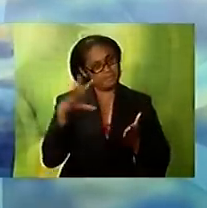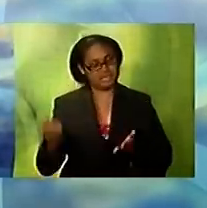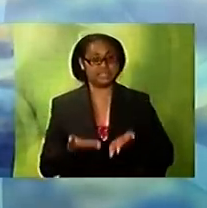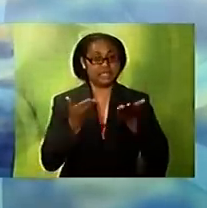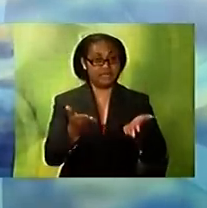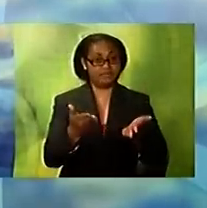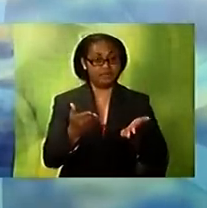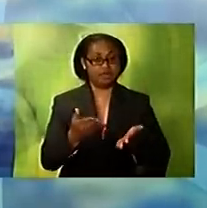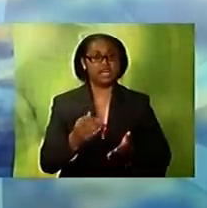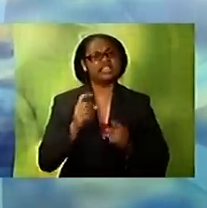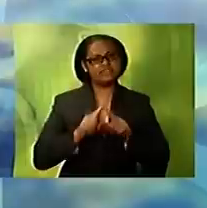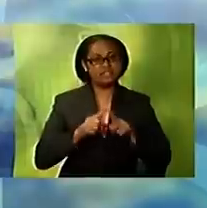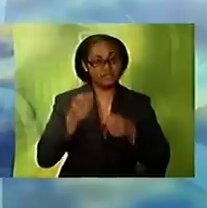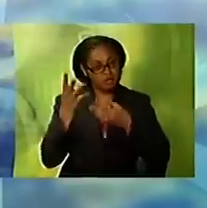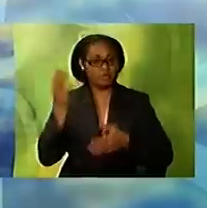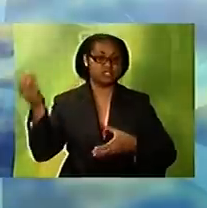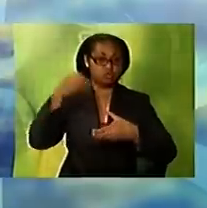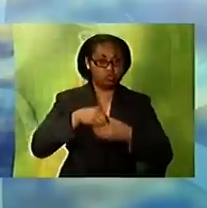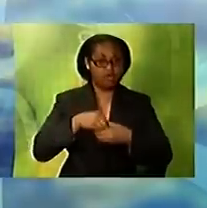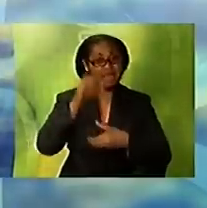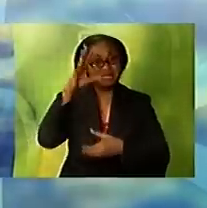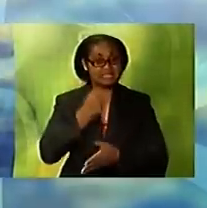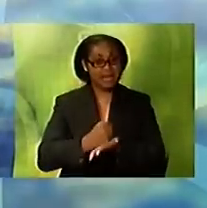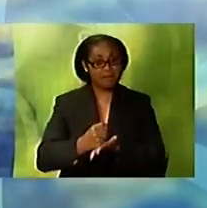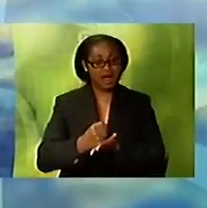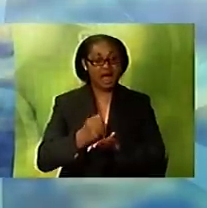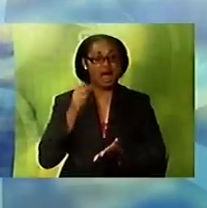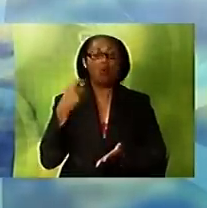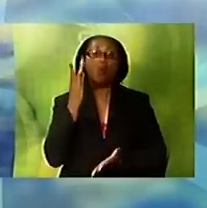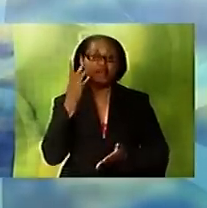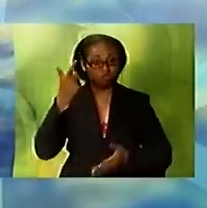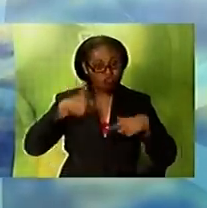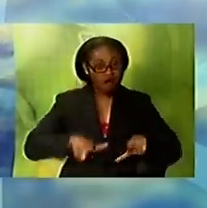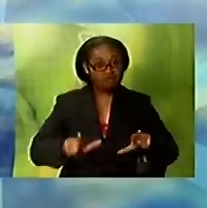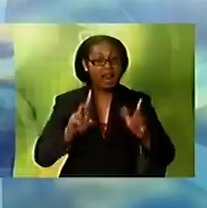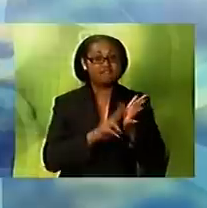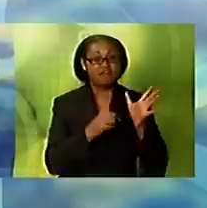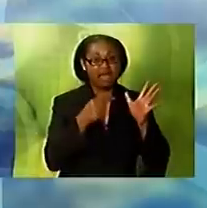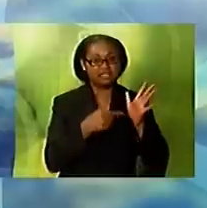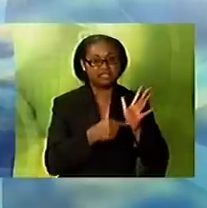taxi fare paid, which includes taxi number, taxi fare, date of travel, VAT